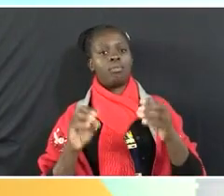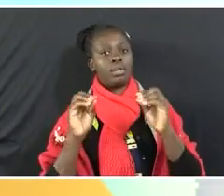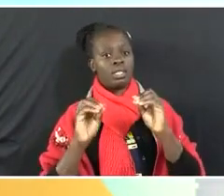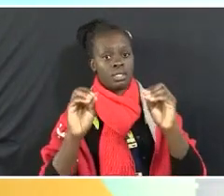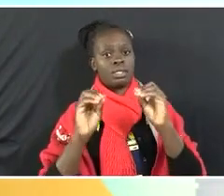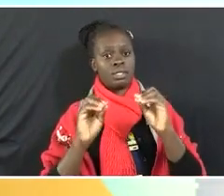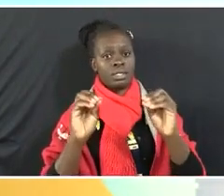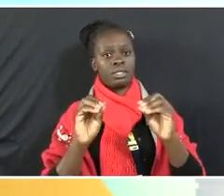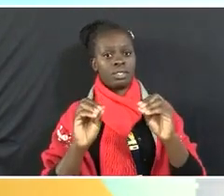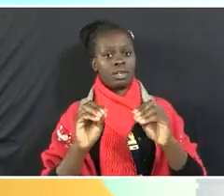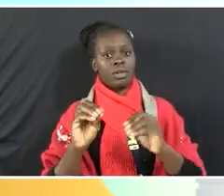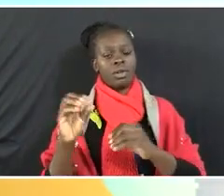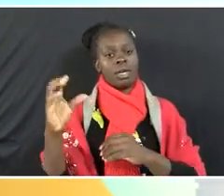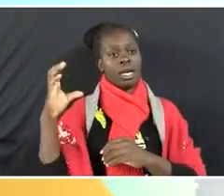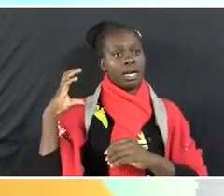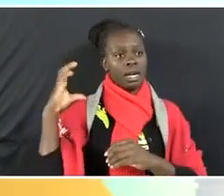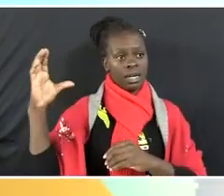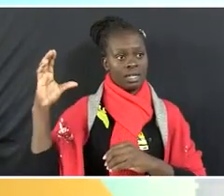budget?